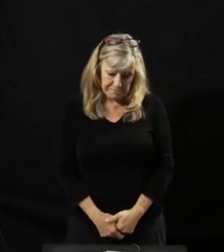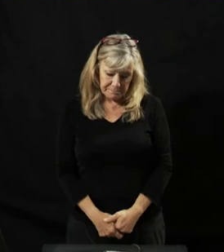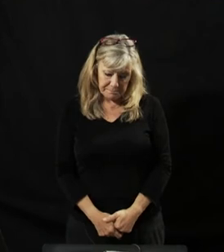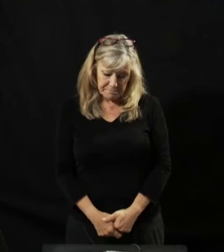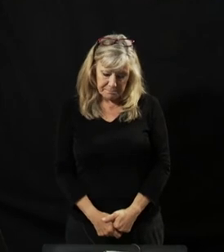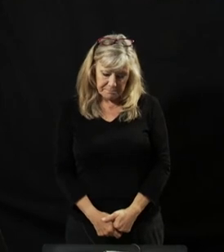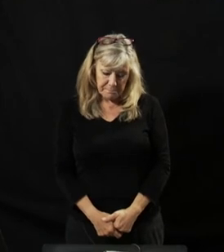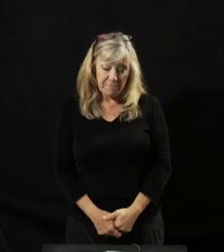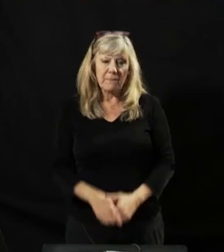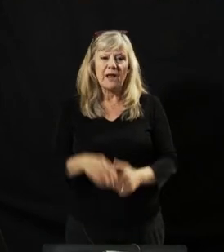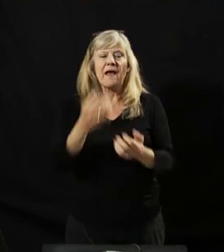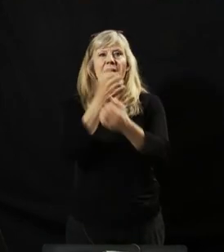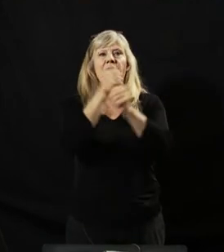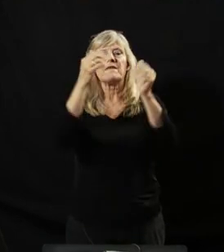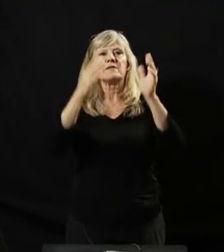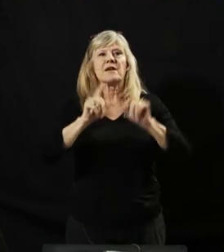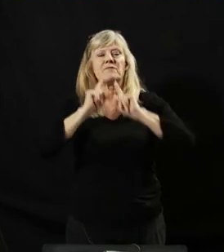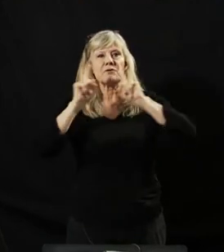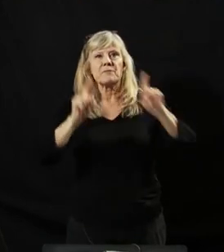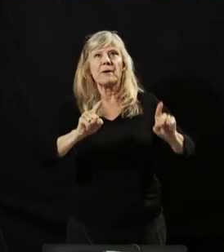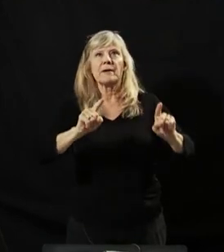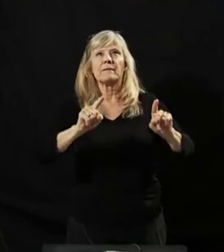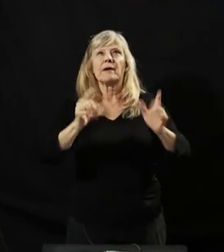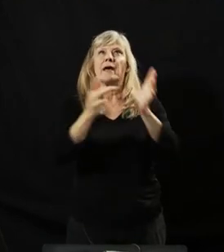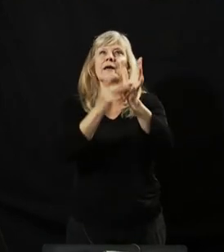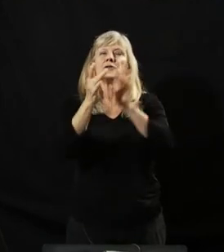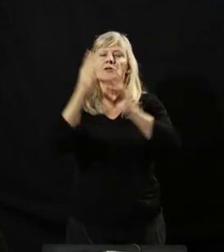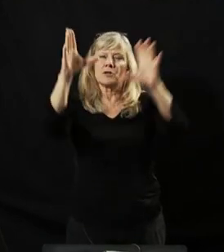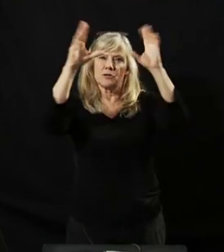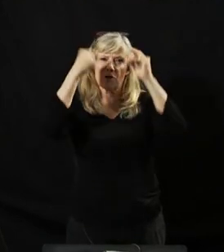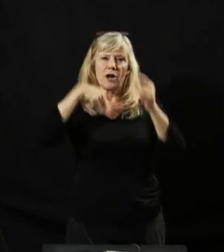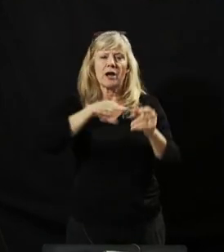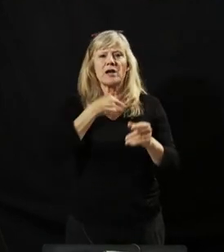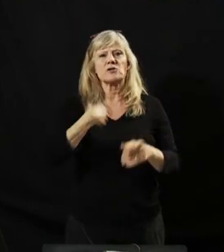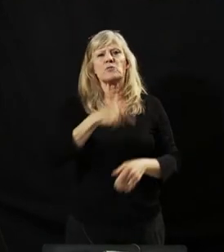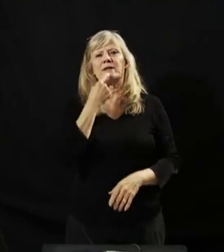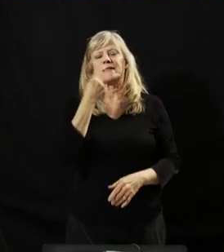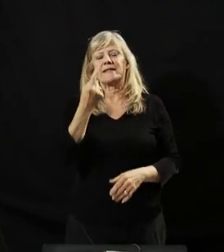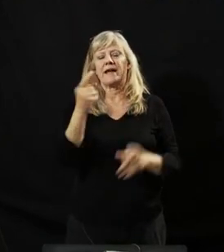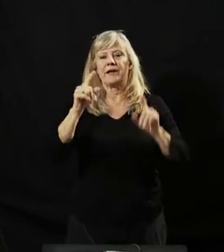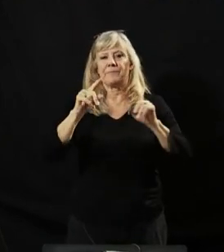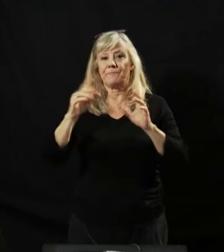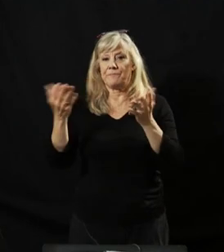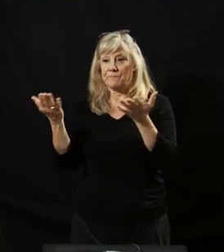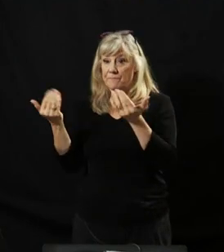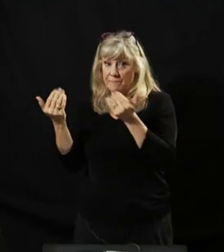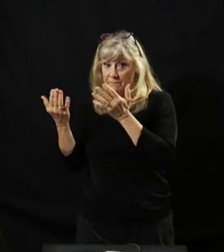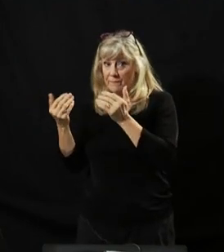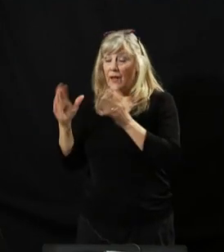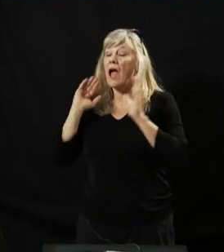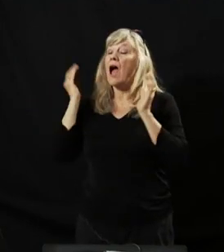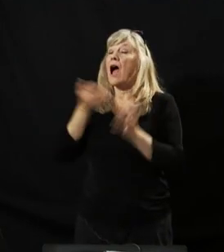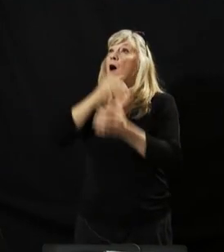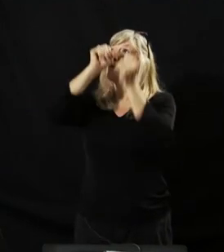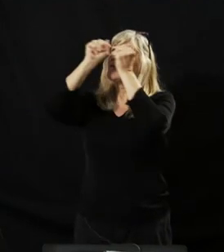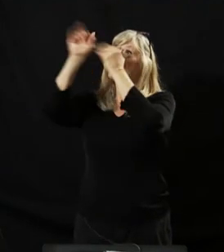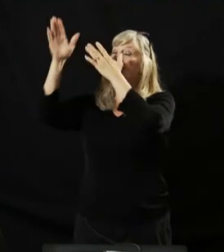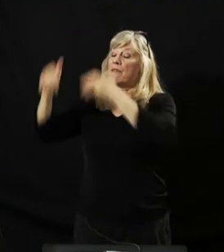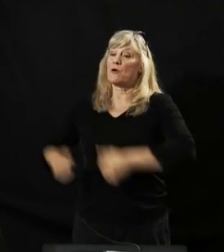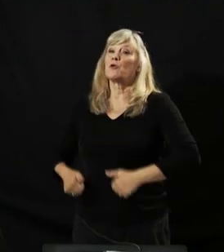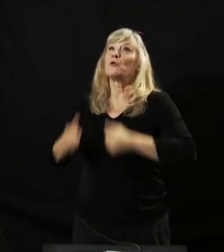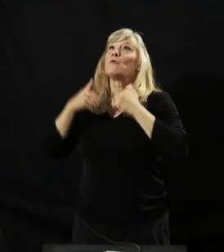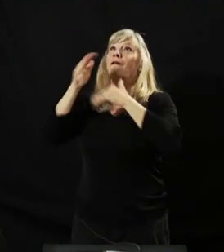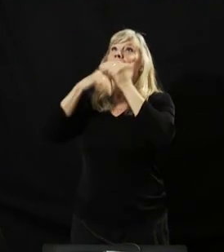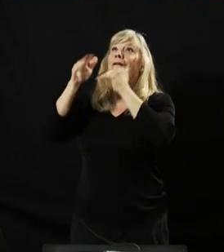And at the Savior's command, informed by divine teaching, we dare to say, Our Father, who art